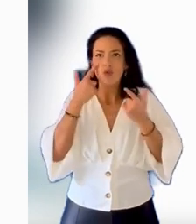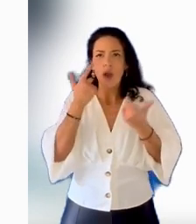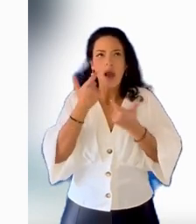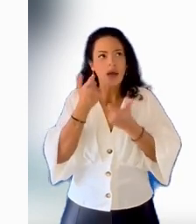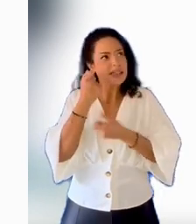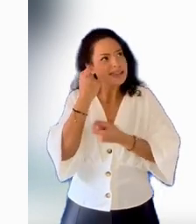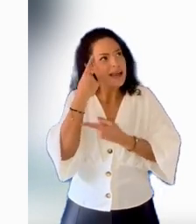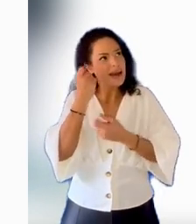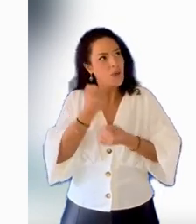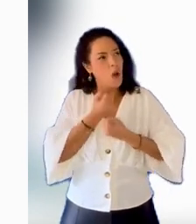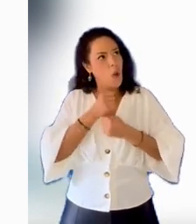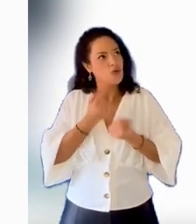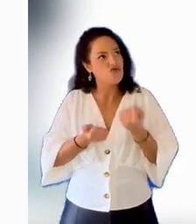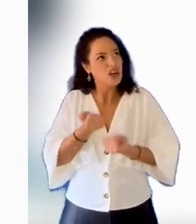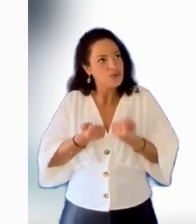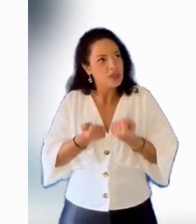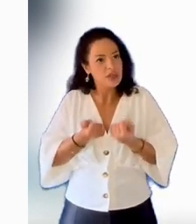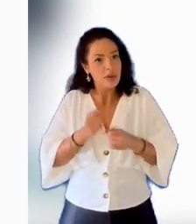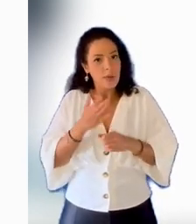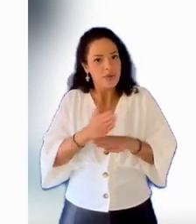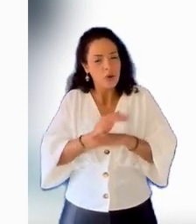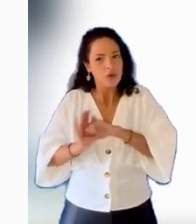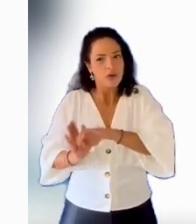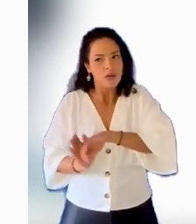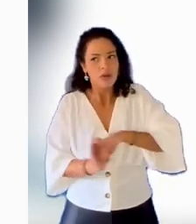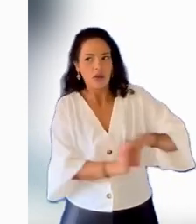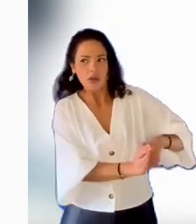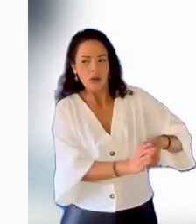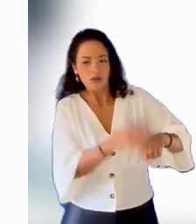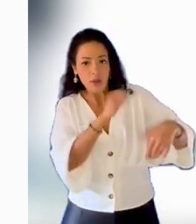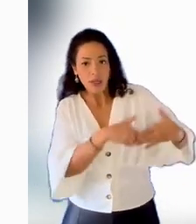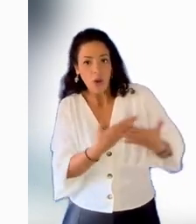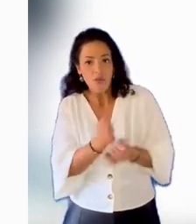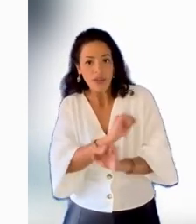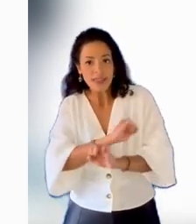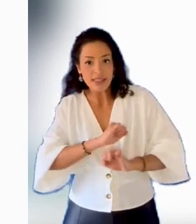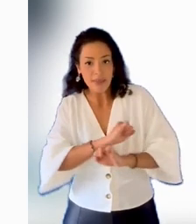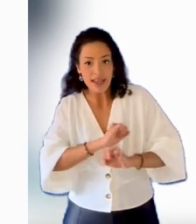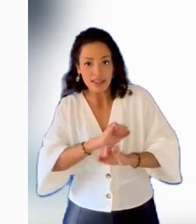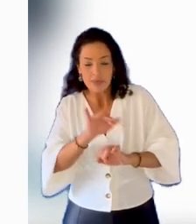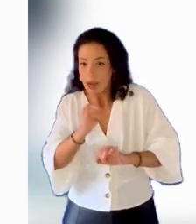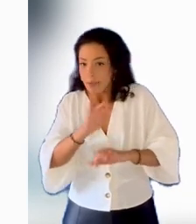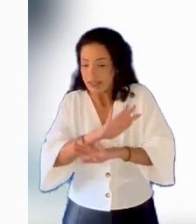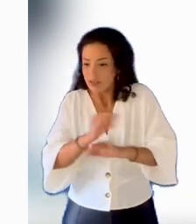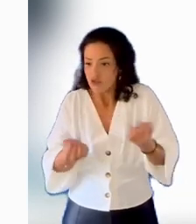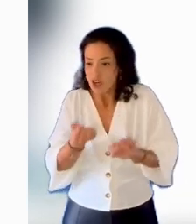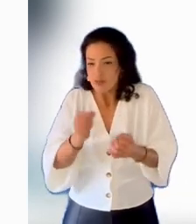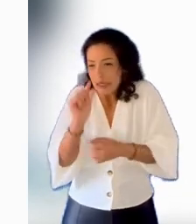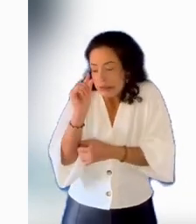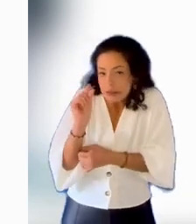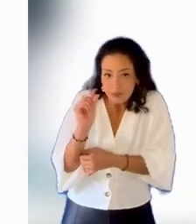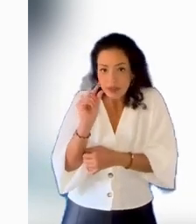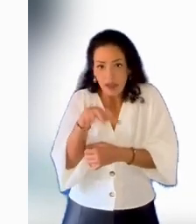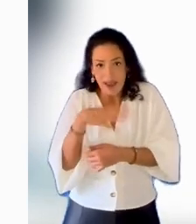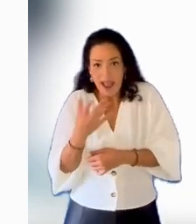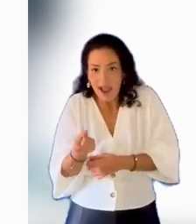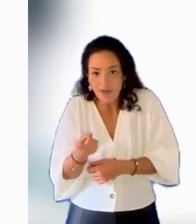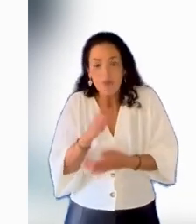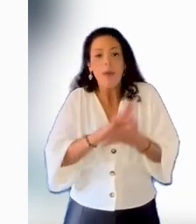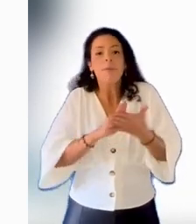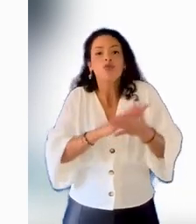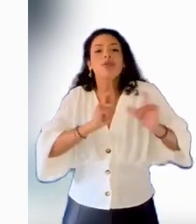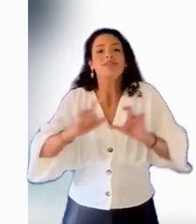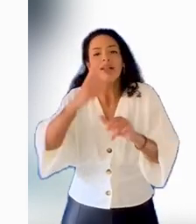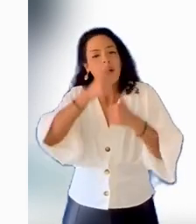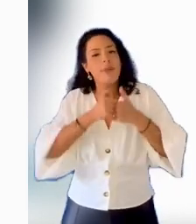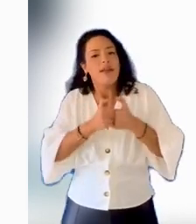their implications before setting them aside so that we can offer that space which, if not judgment-free, does not impede our capacity for kindness,